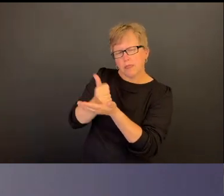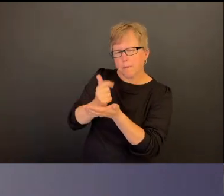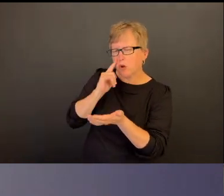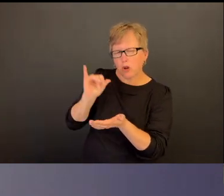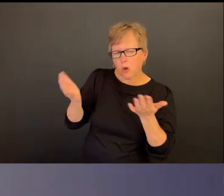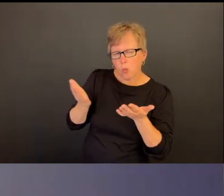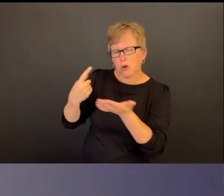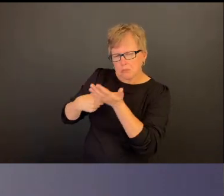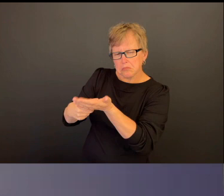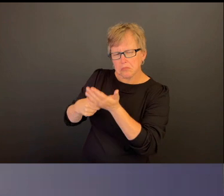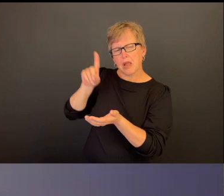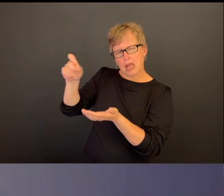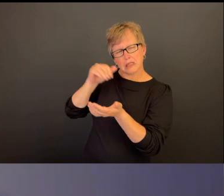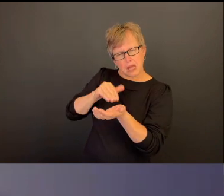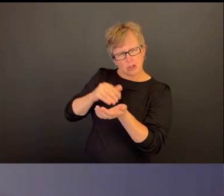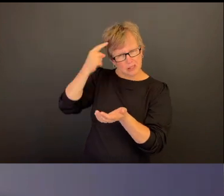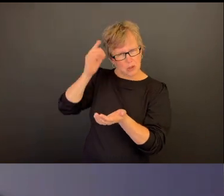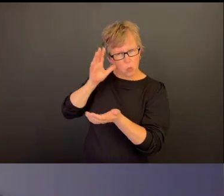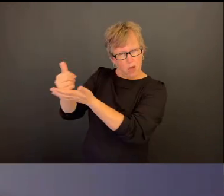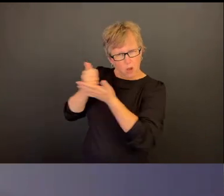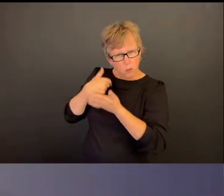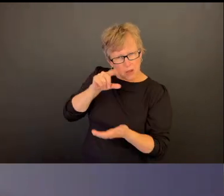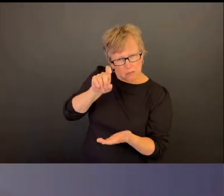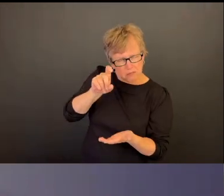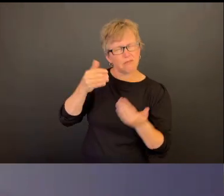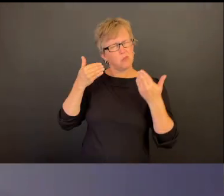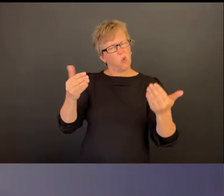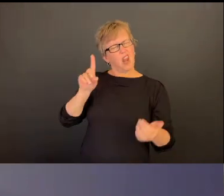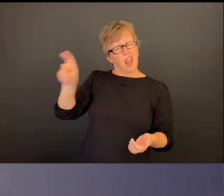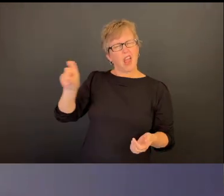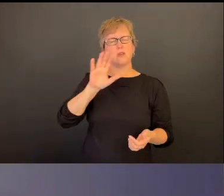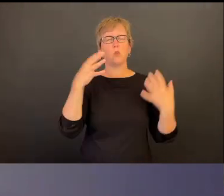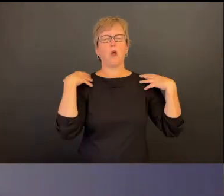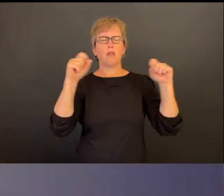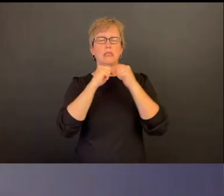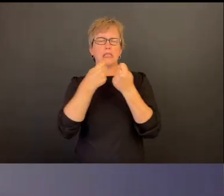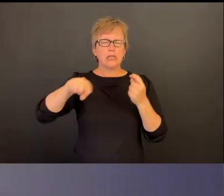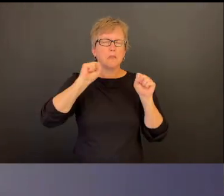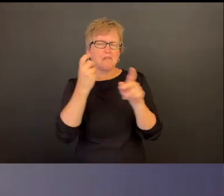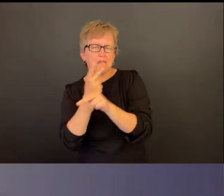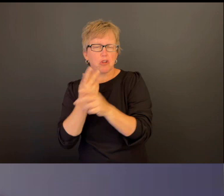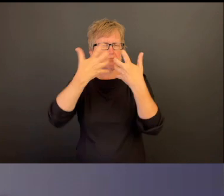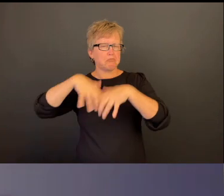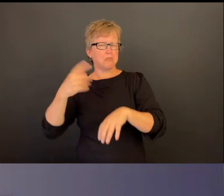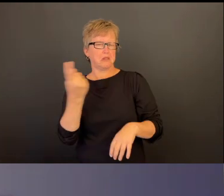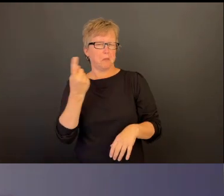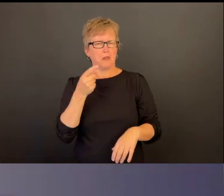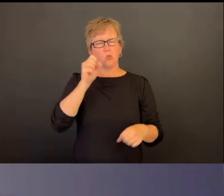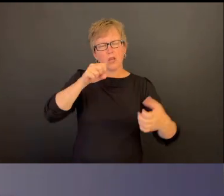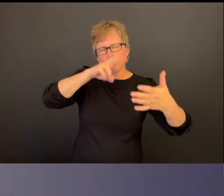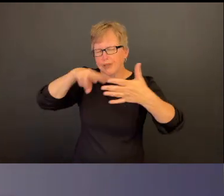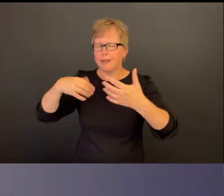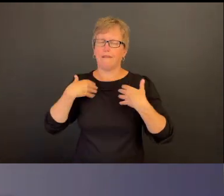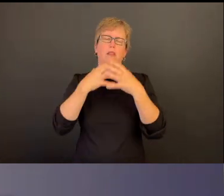can take that information to your healthcare professional and say, do you think this might be something for me and work out something with